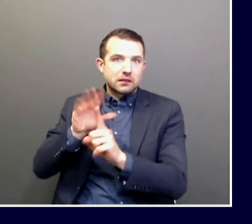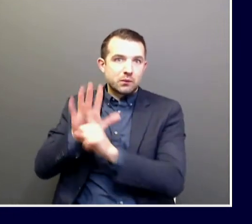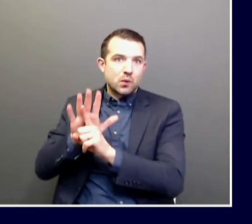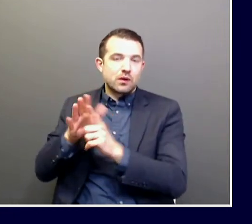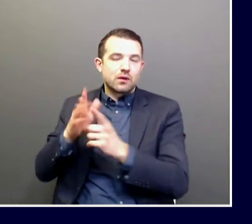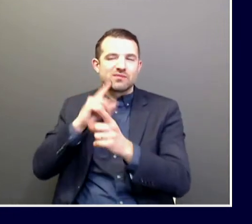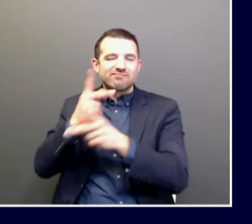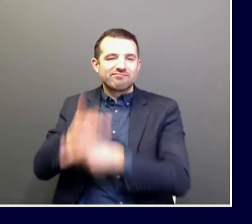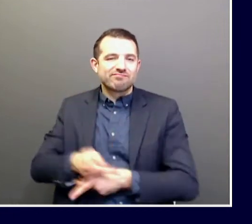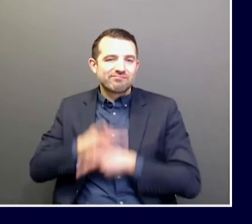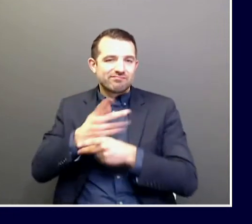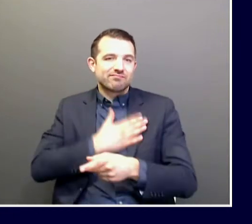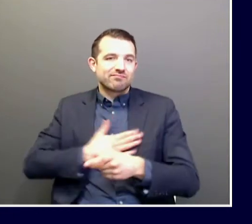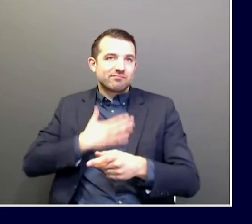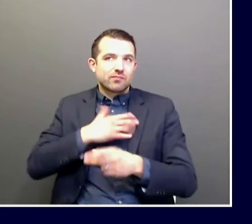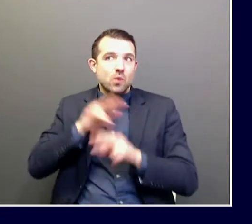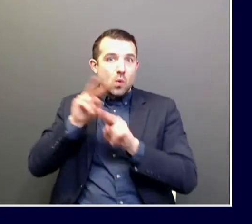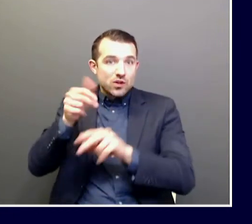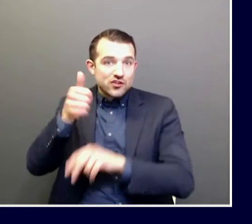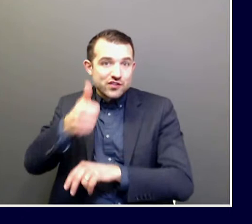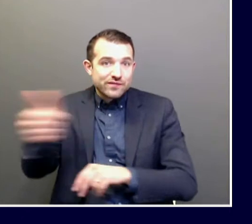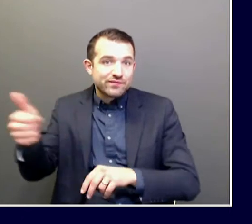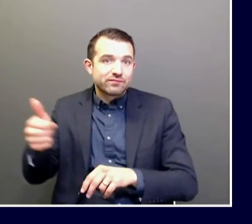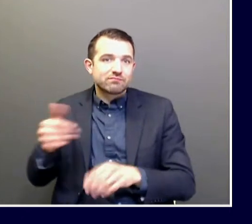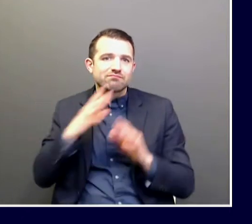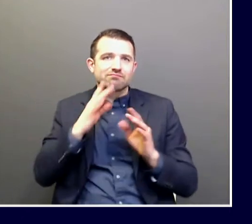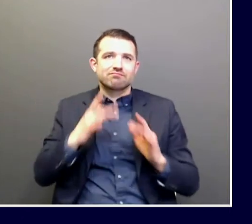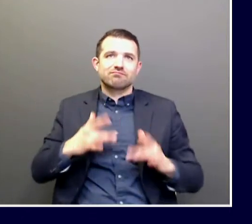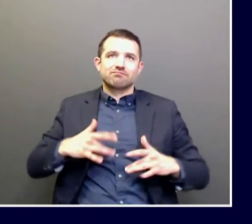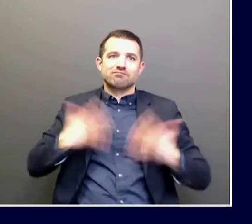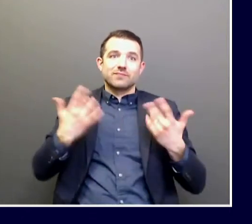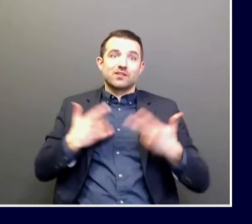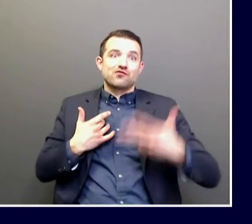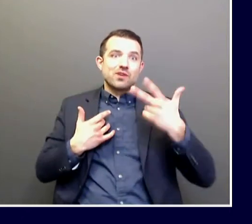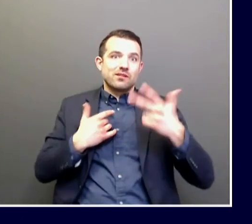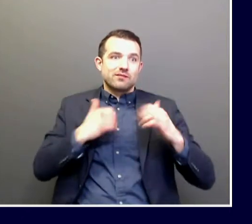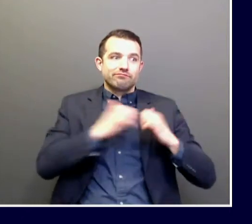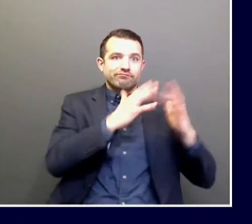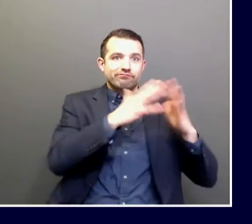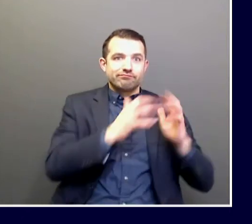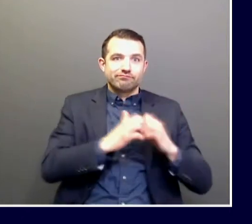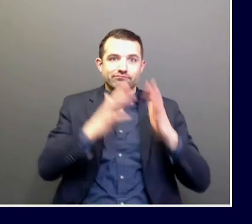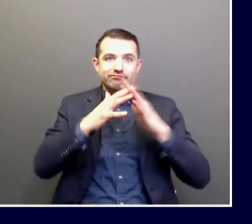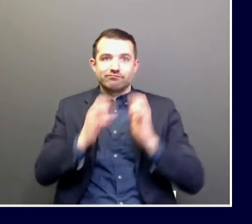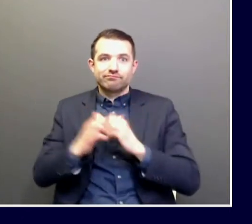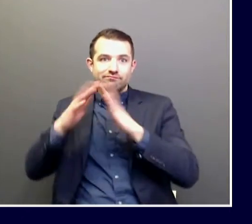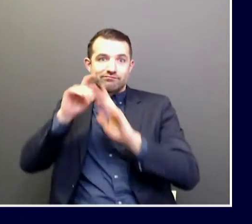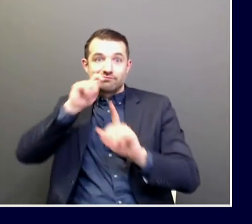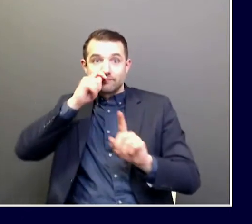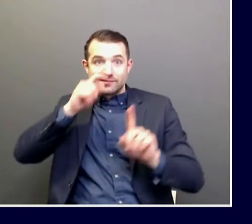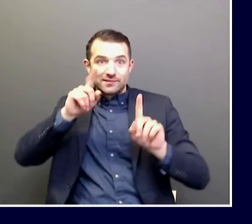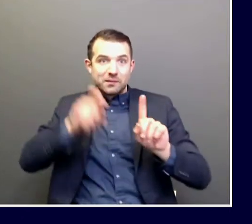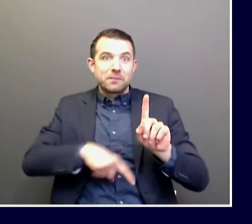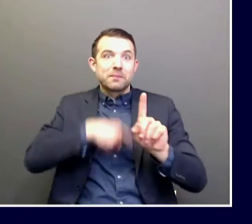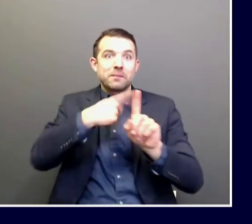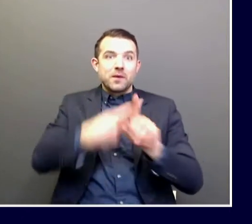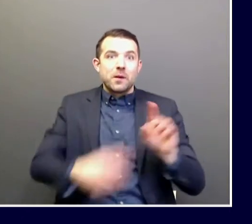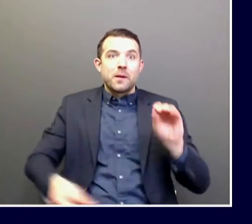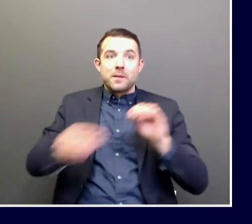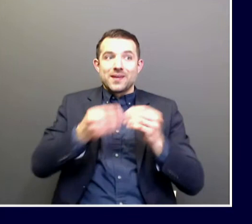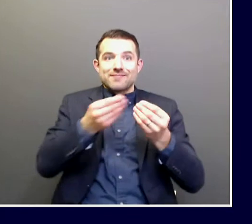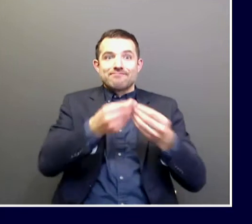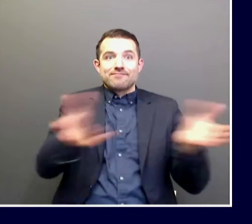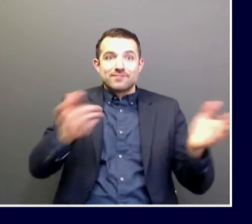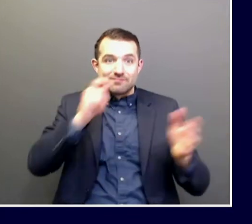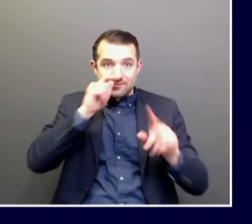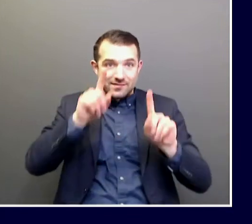new testing sites that are opening, as well as the expanding access to over-the-counter tests. If you need to find a test, you can